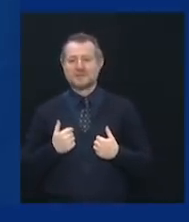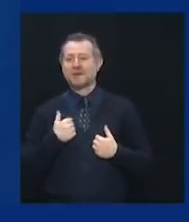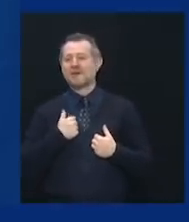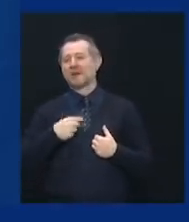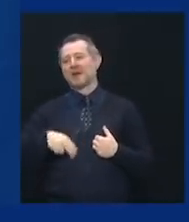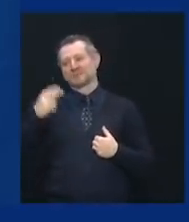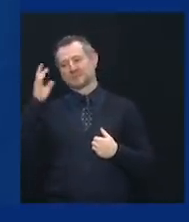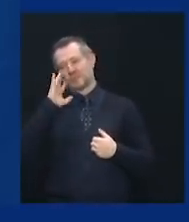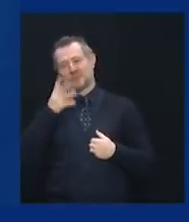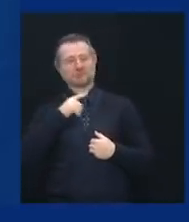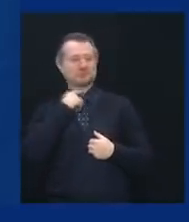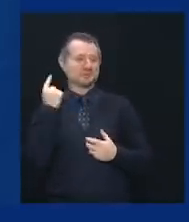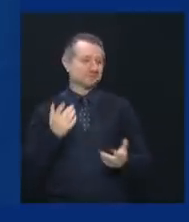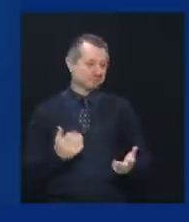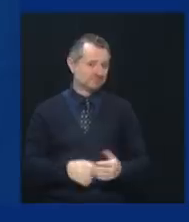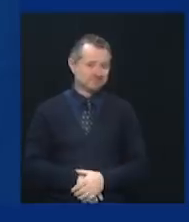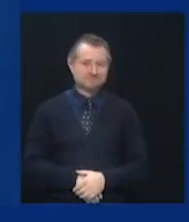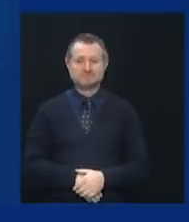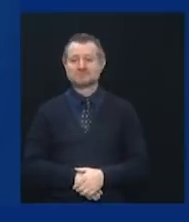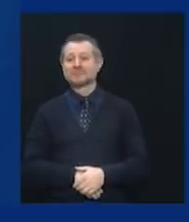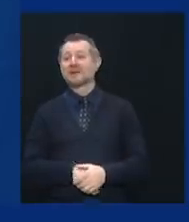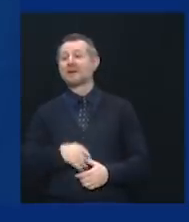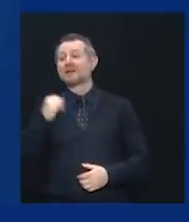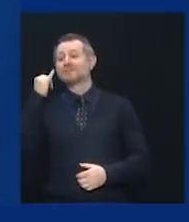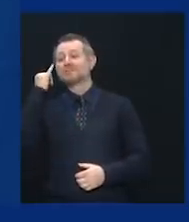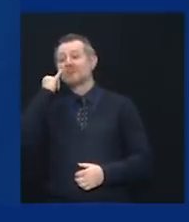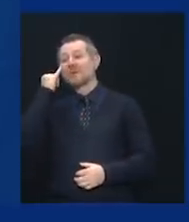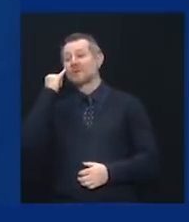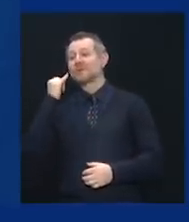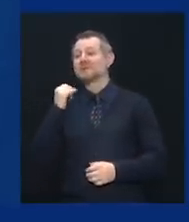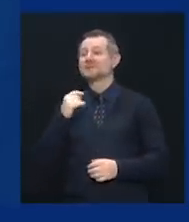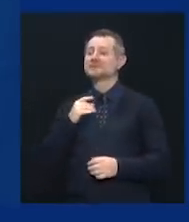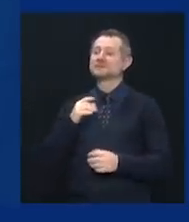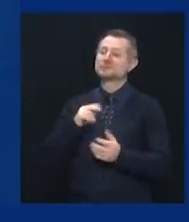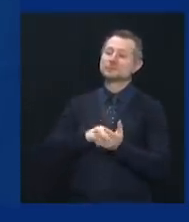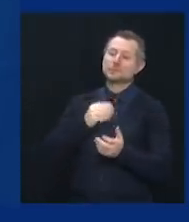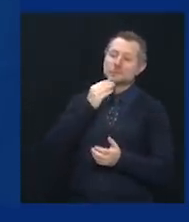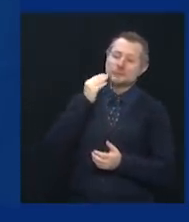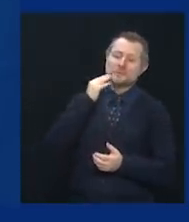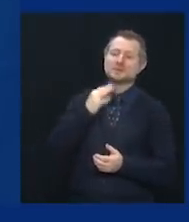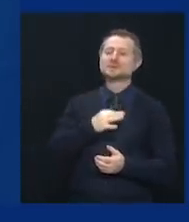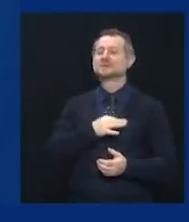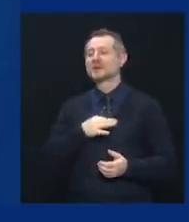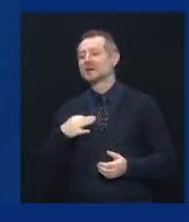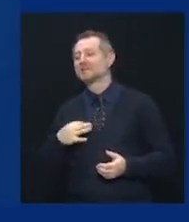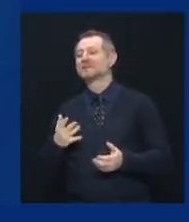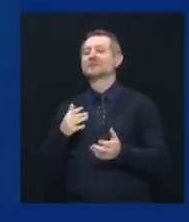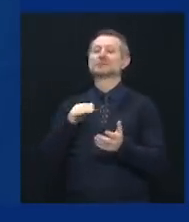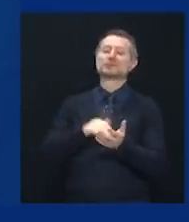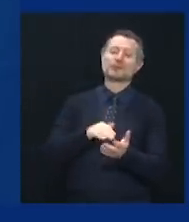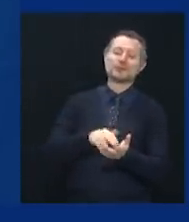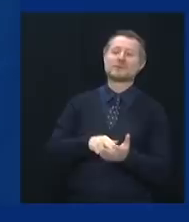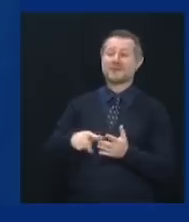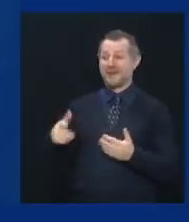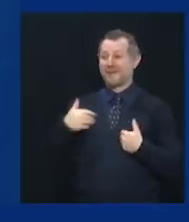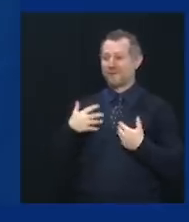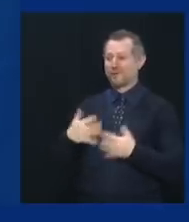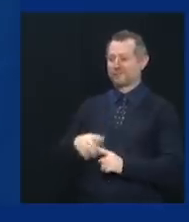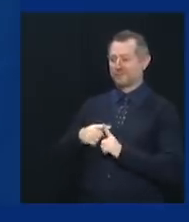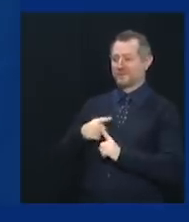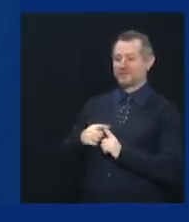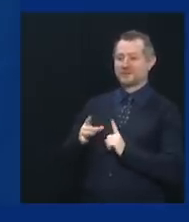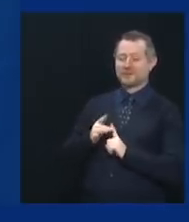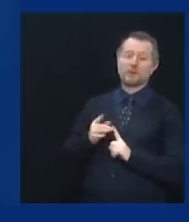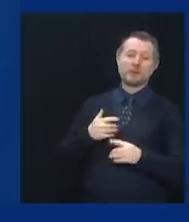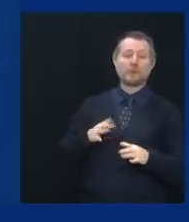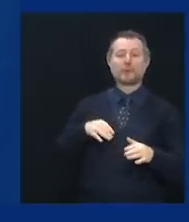have a nursing home staff or a nurse or a doctor who's infected, they're dealing